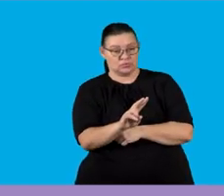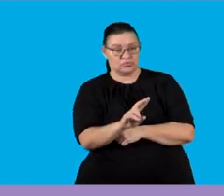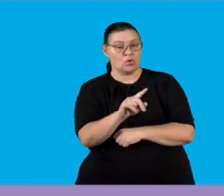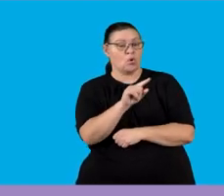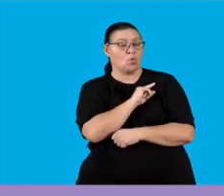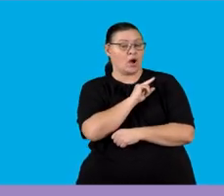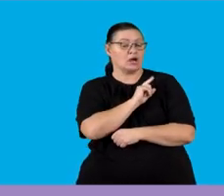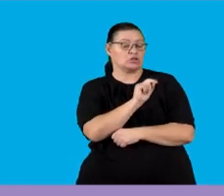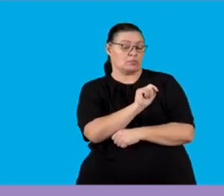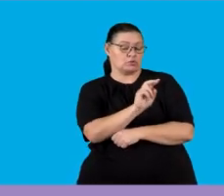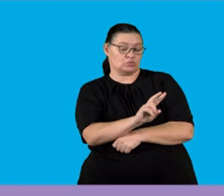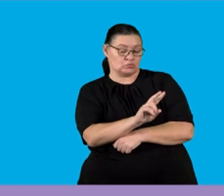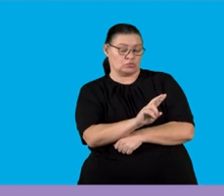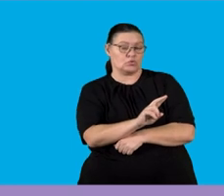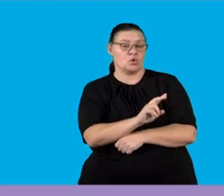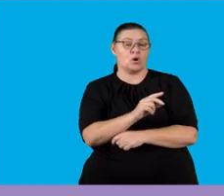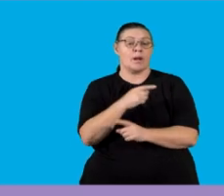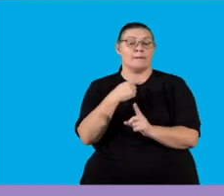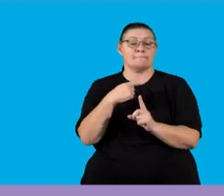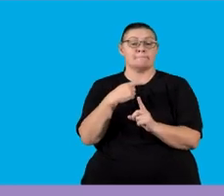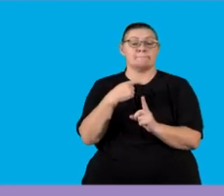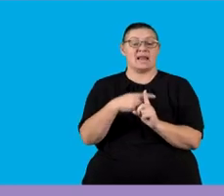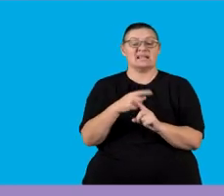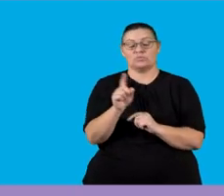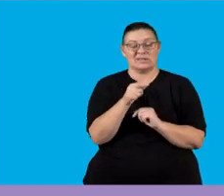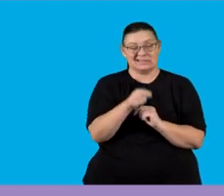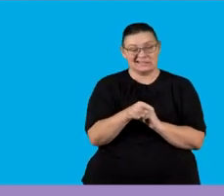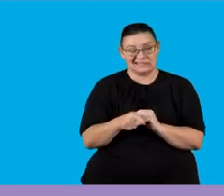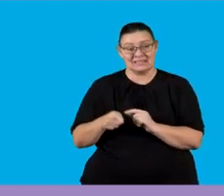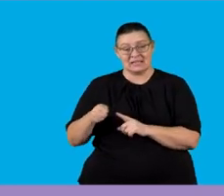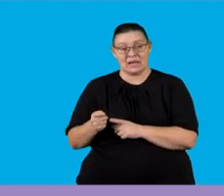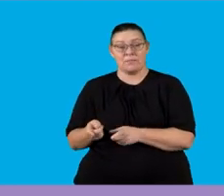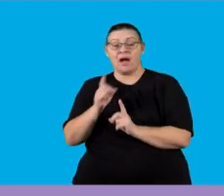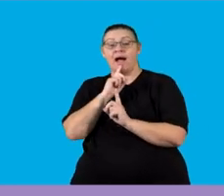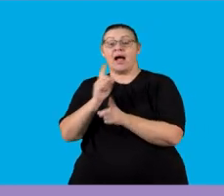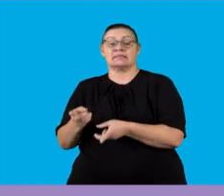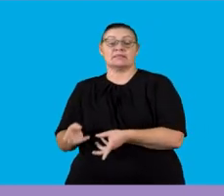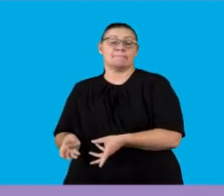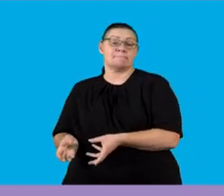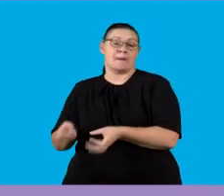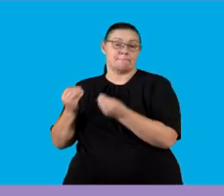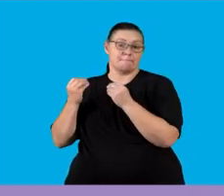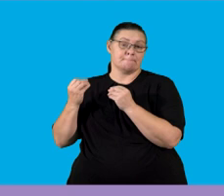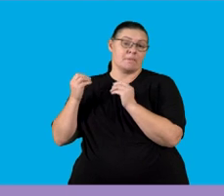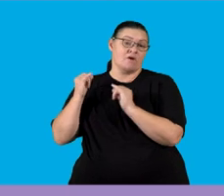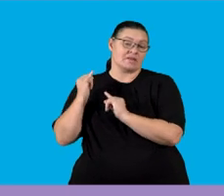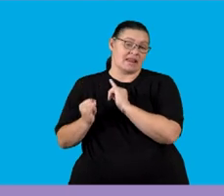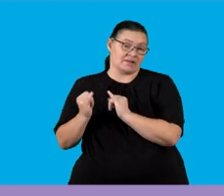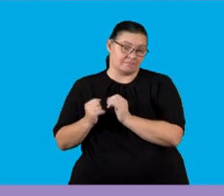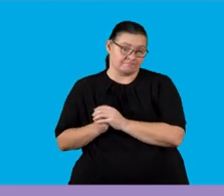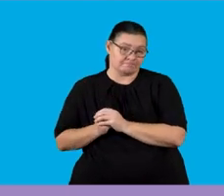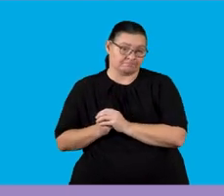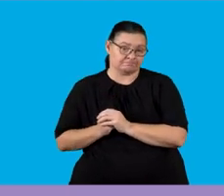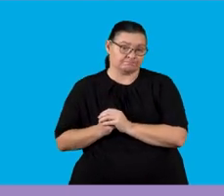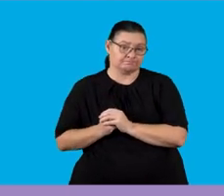answer of 11. So we know that a negative 4 multiplied by a 2, that is going to give